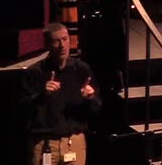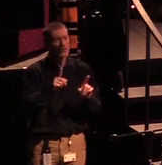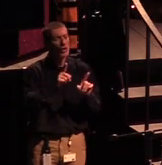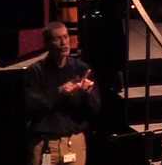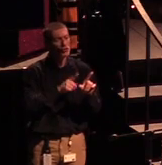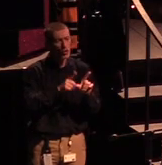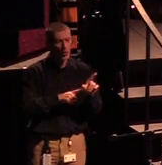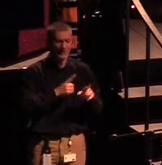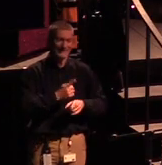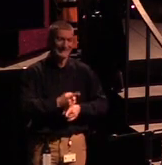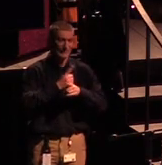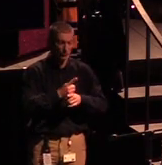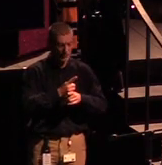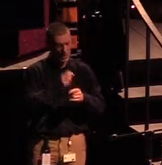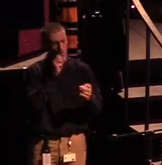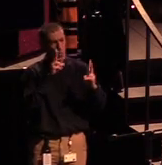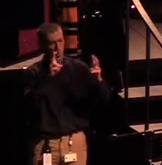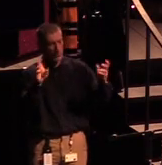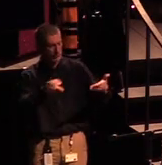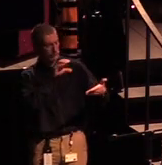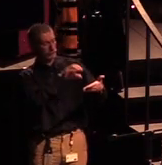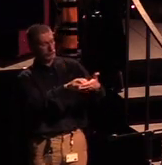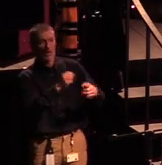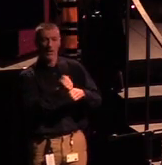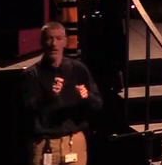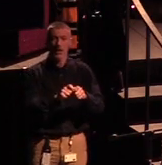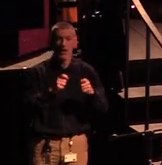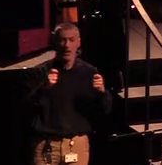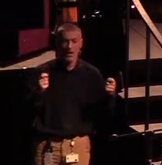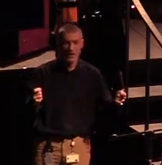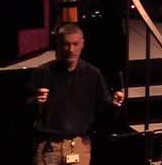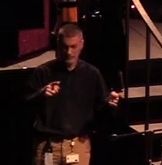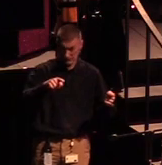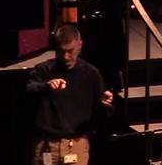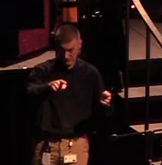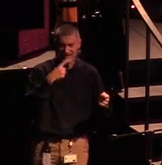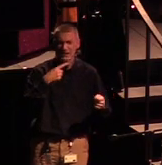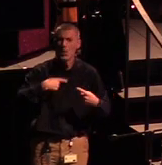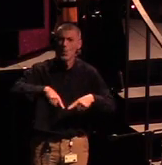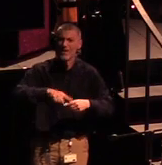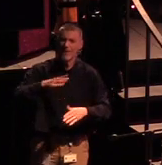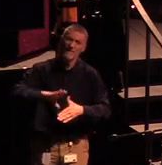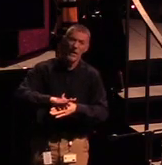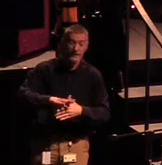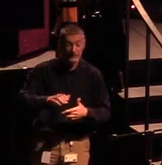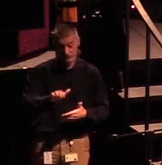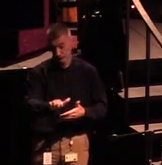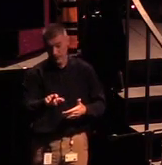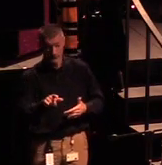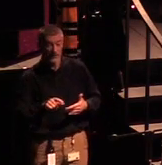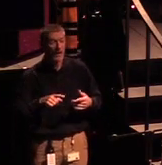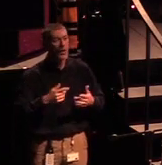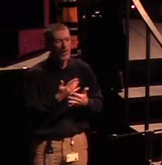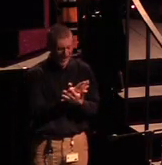so I'm going to read you that Court and we have jazz we have fact we have too many children